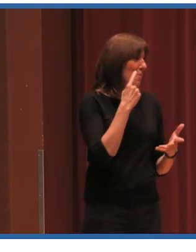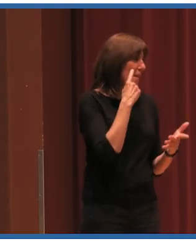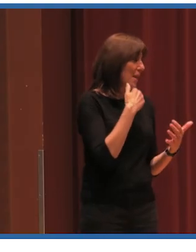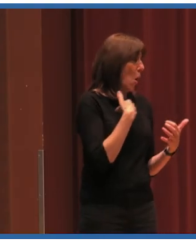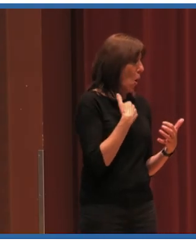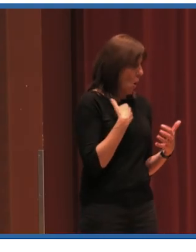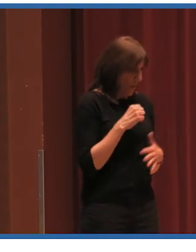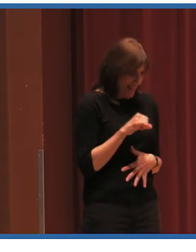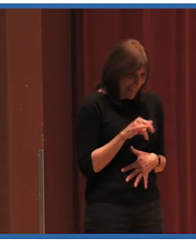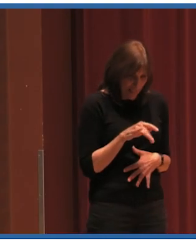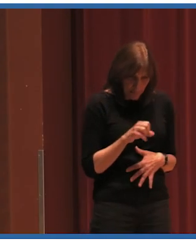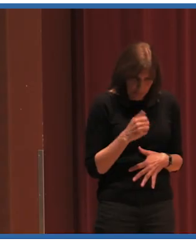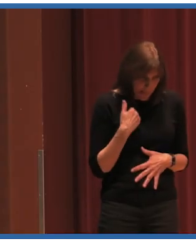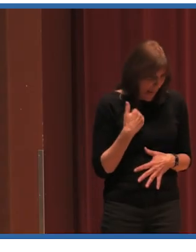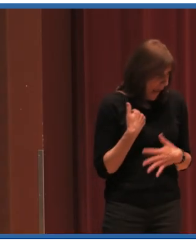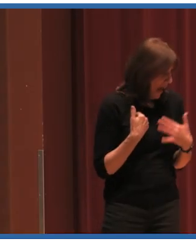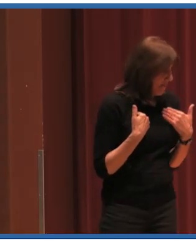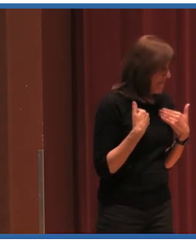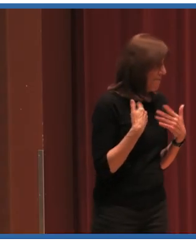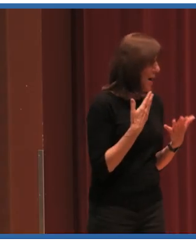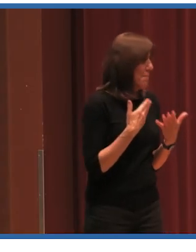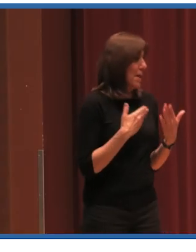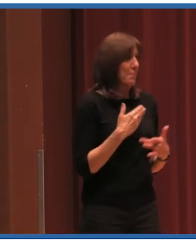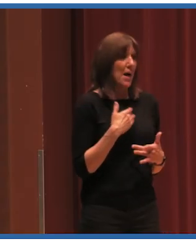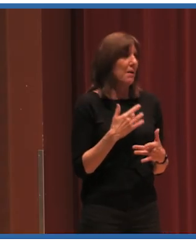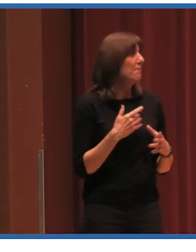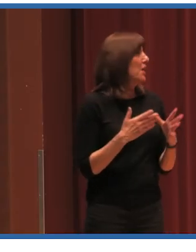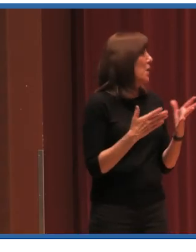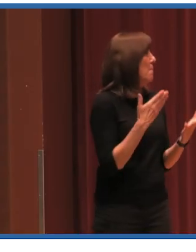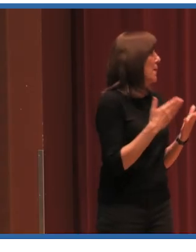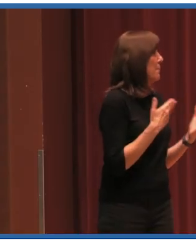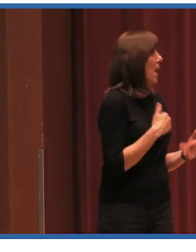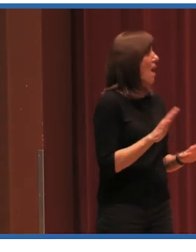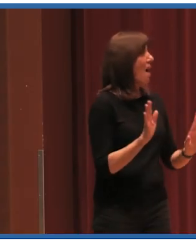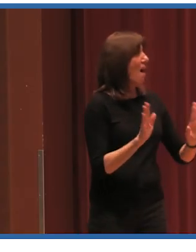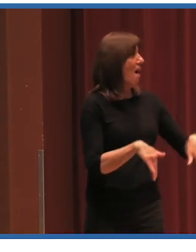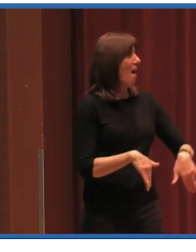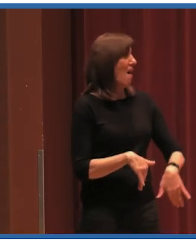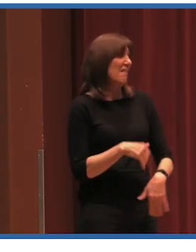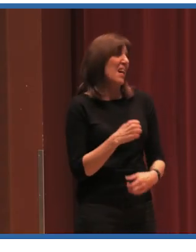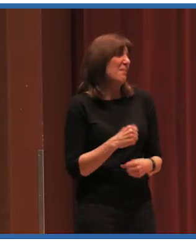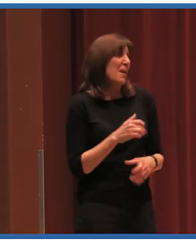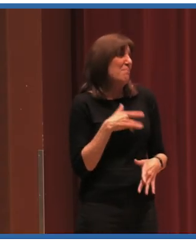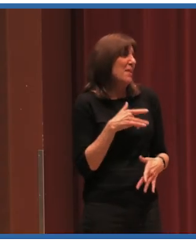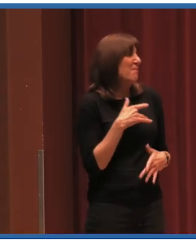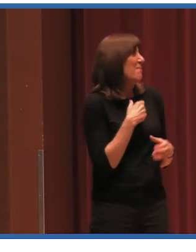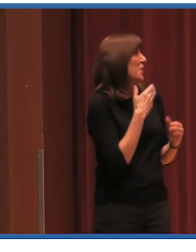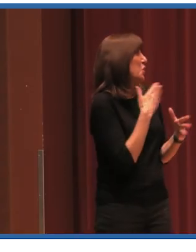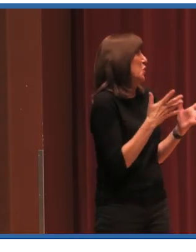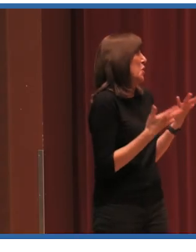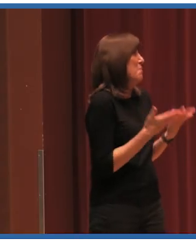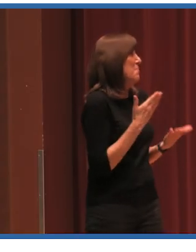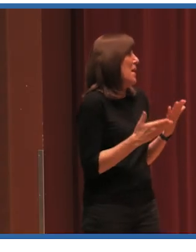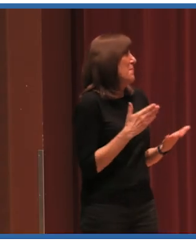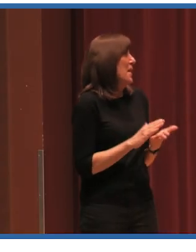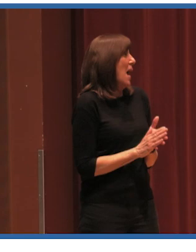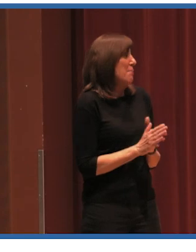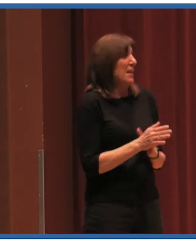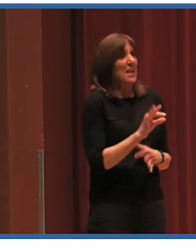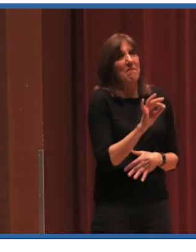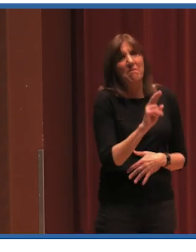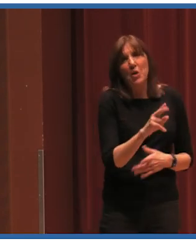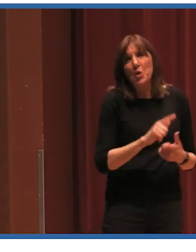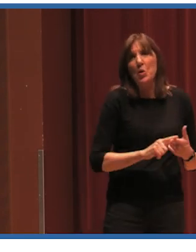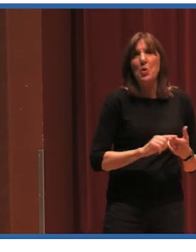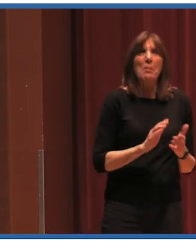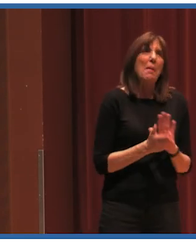have not making me feel well, it can be brushed off with saying, oh, my age, or I'm getting the flu or a